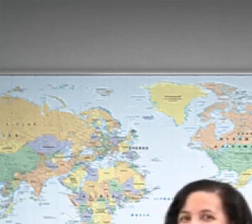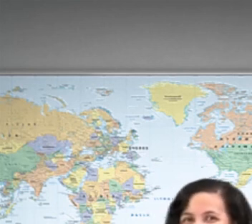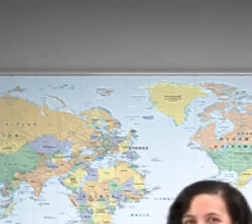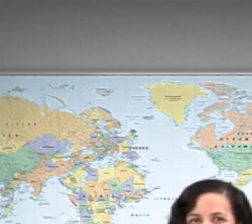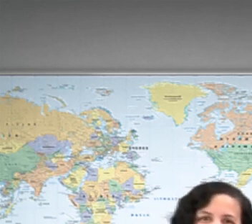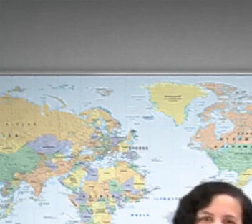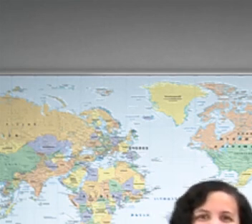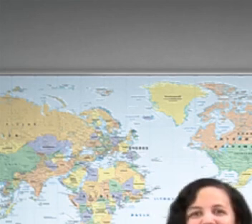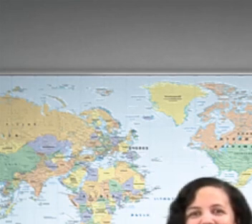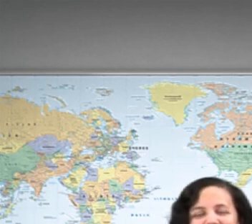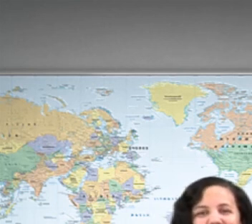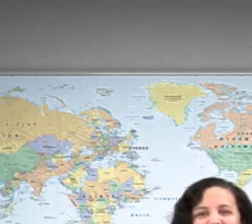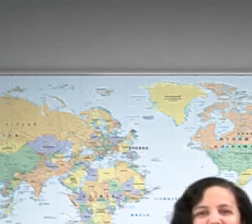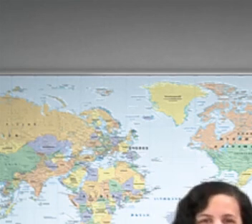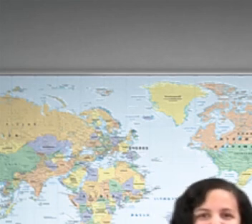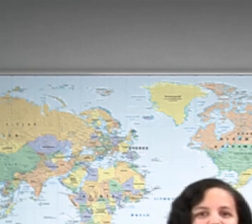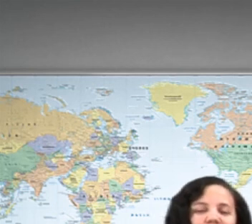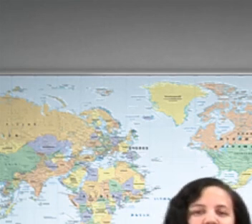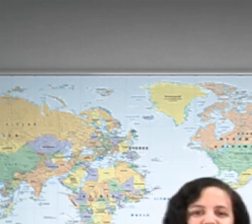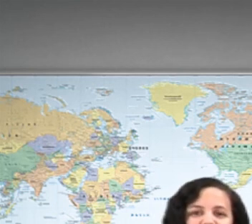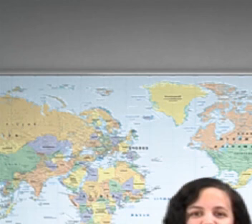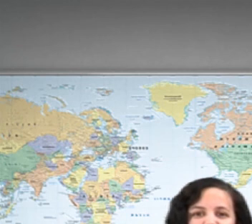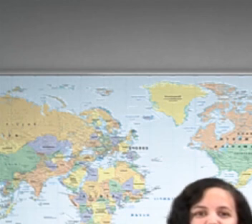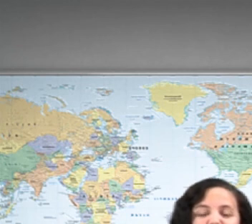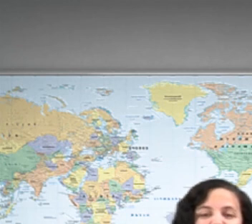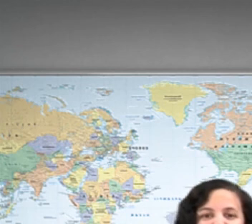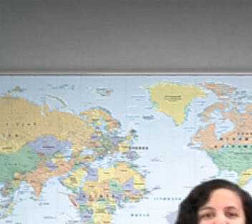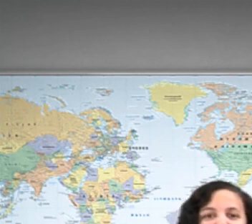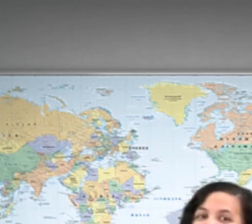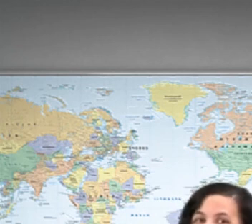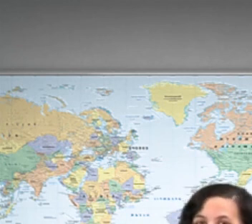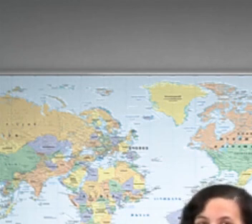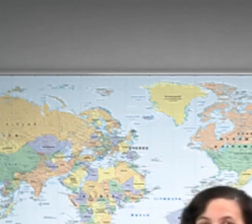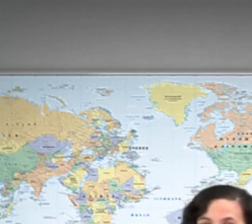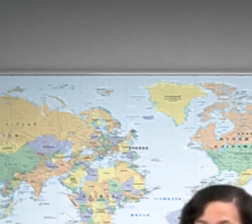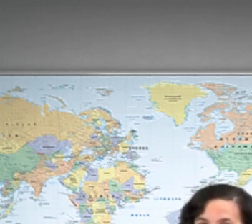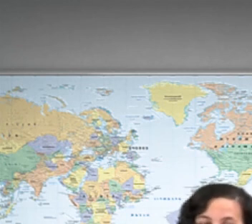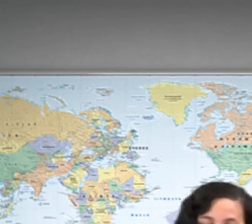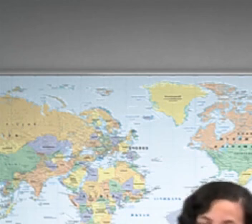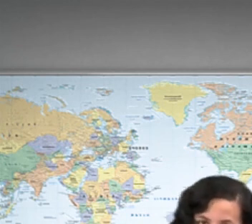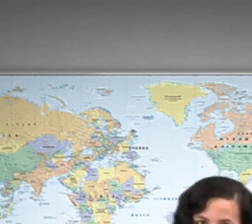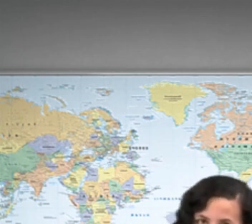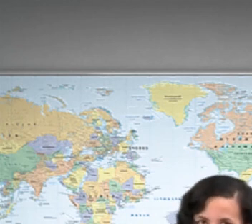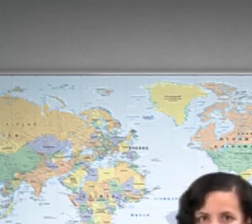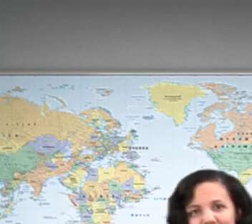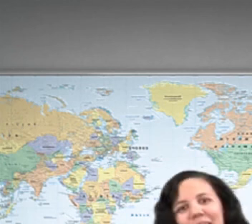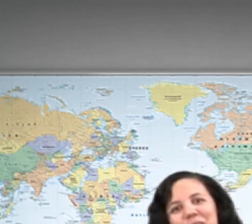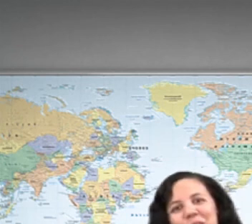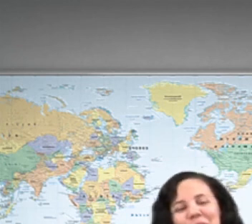it from us in studio today. Keep it locked here on MyZone's Facebook page to make sure to see your teachers very soon here with me on